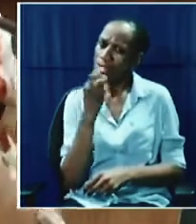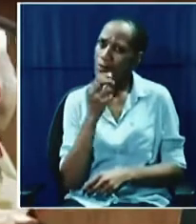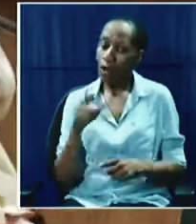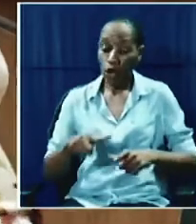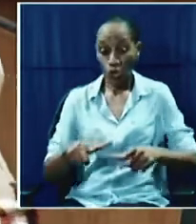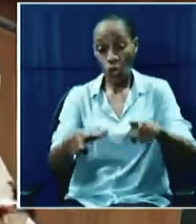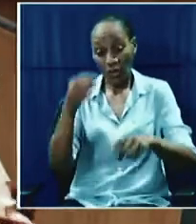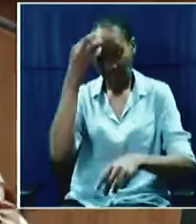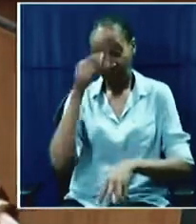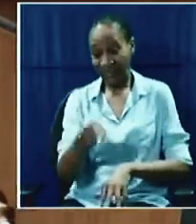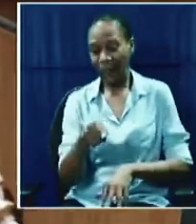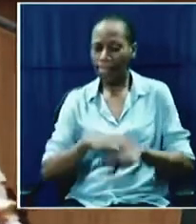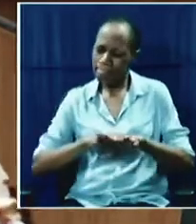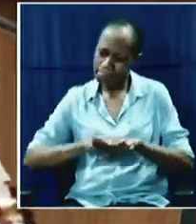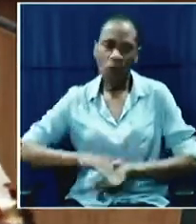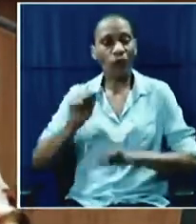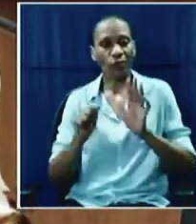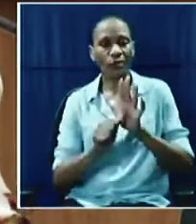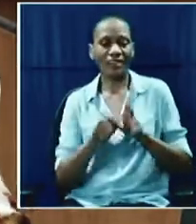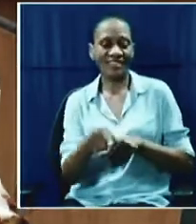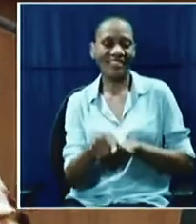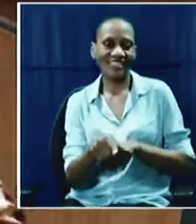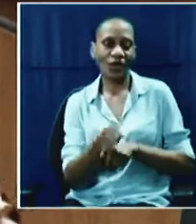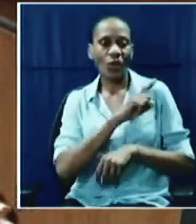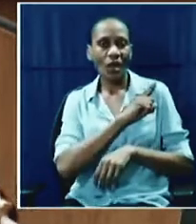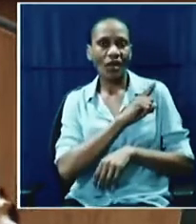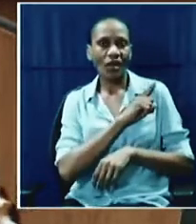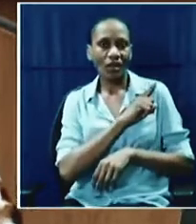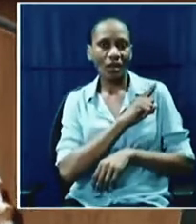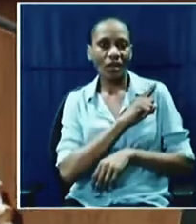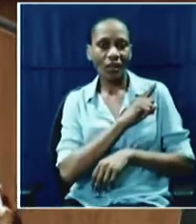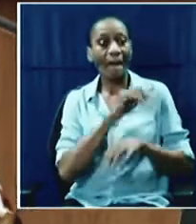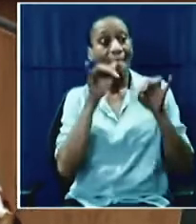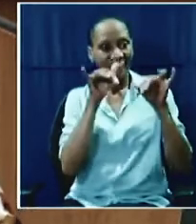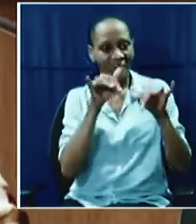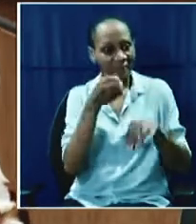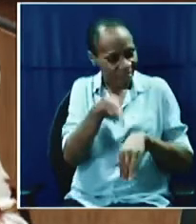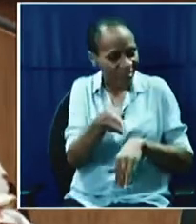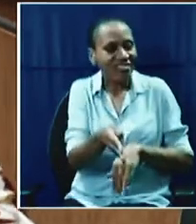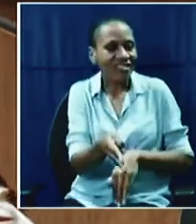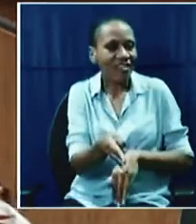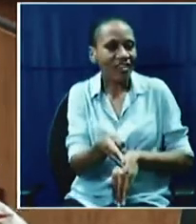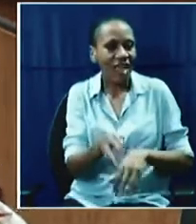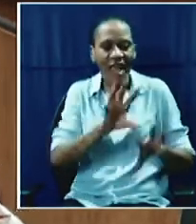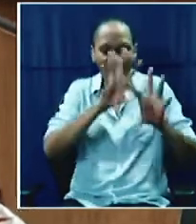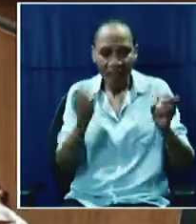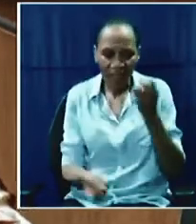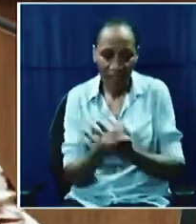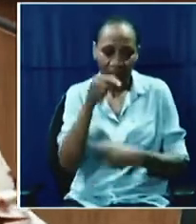sphere is the most important sphere because that's where people are, that's where everything